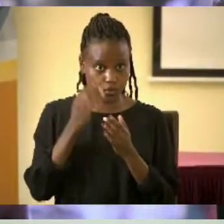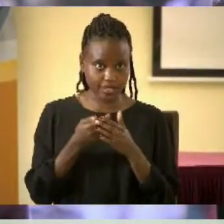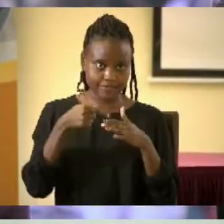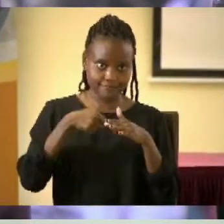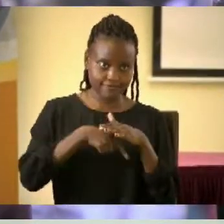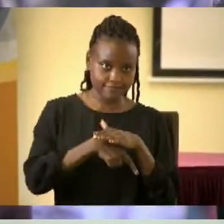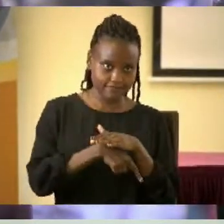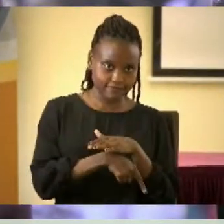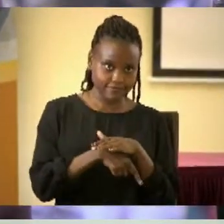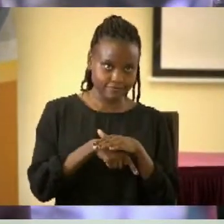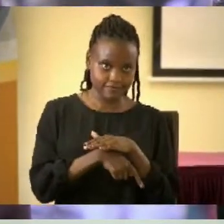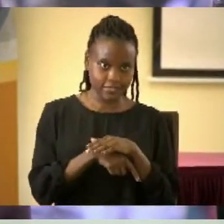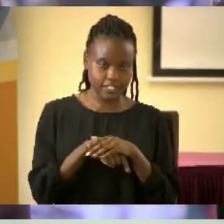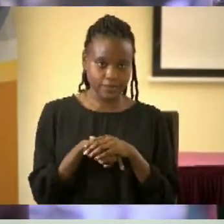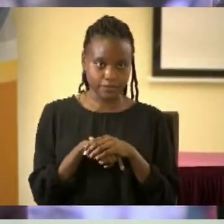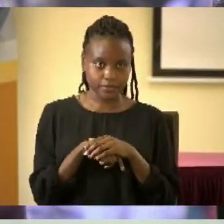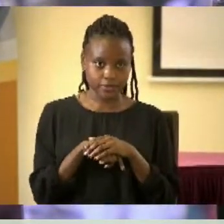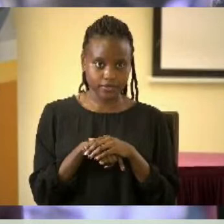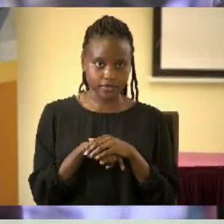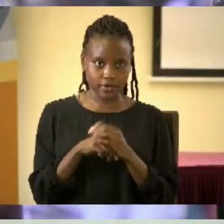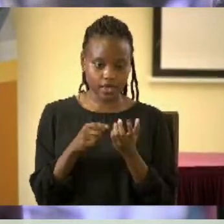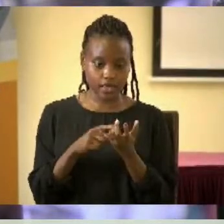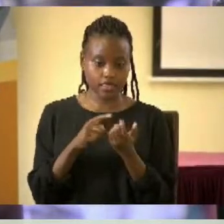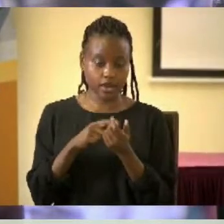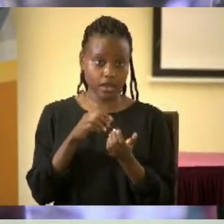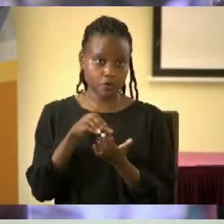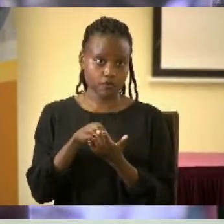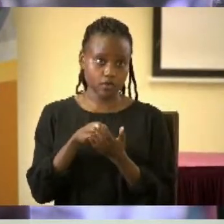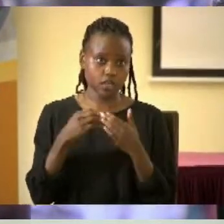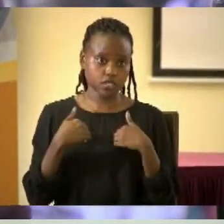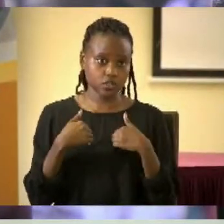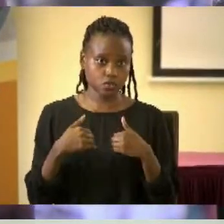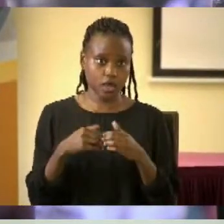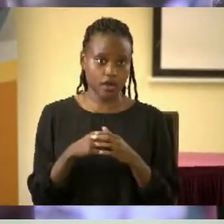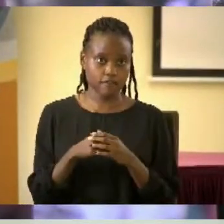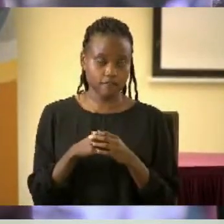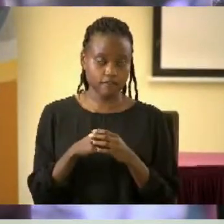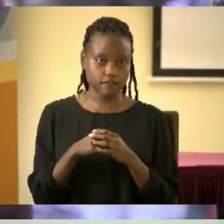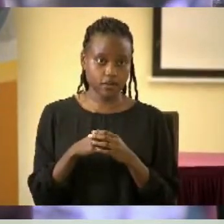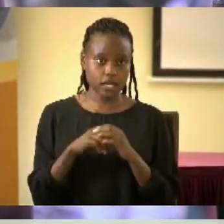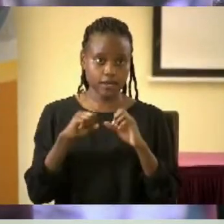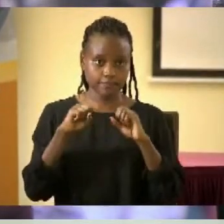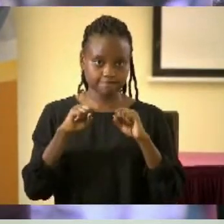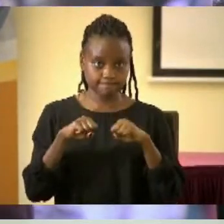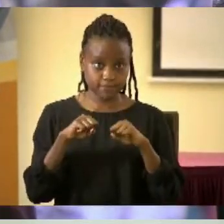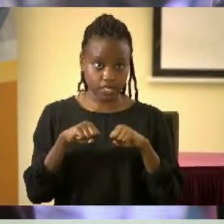in the number of cases we have been able to